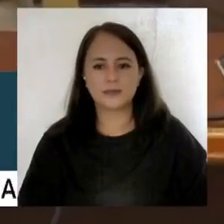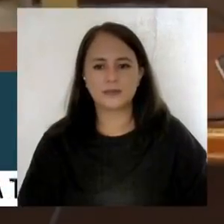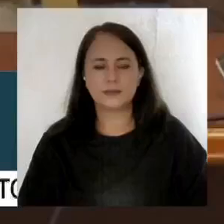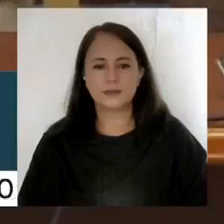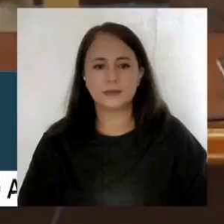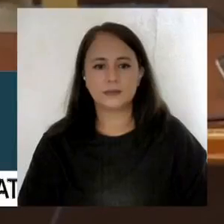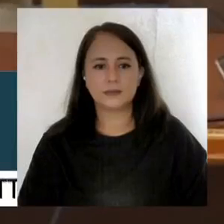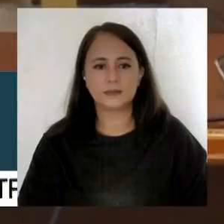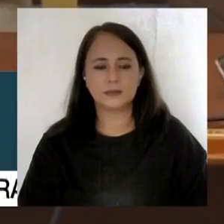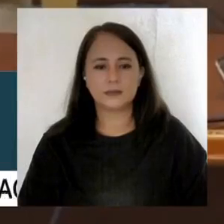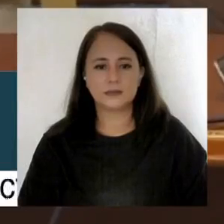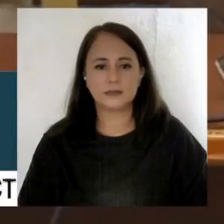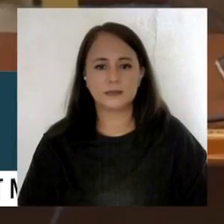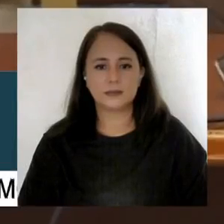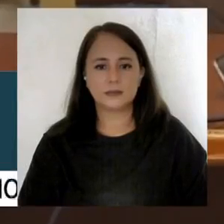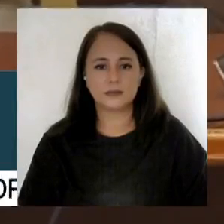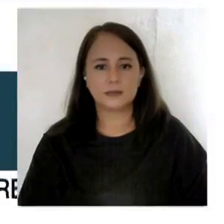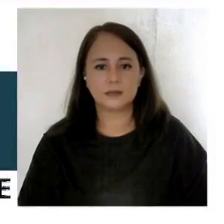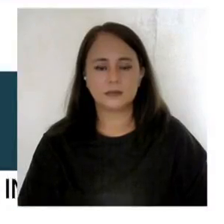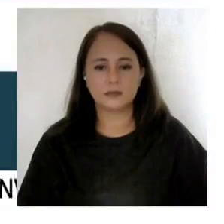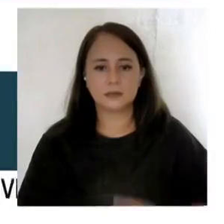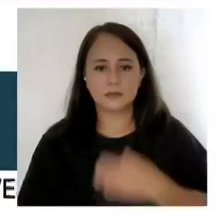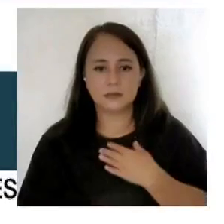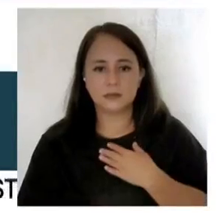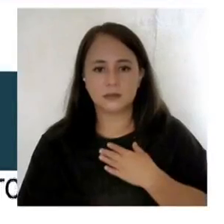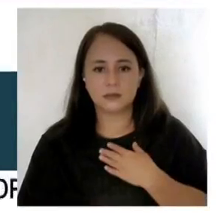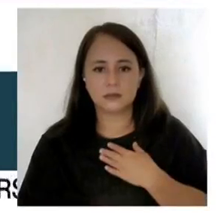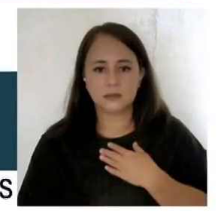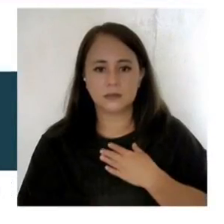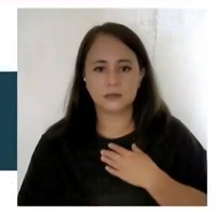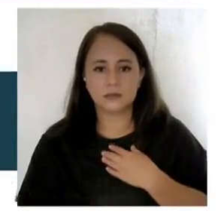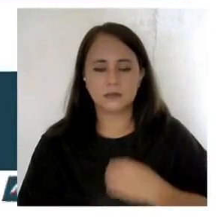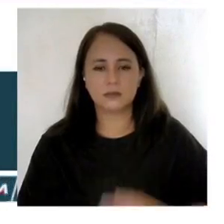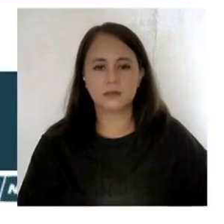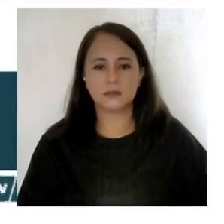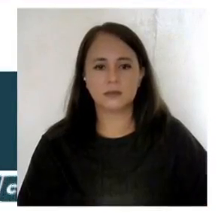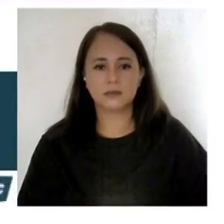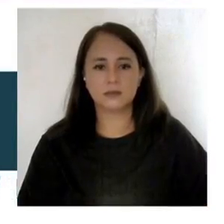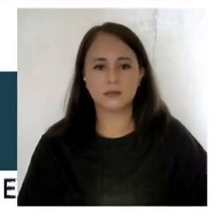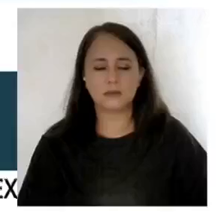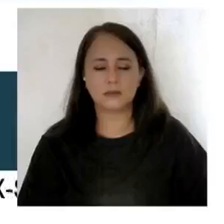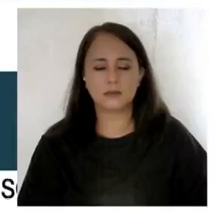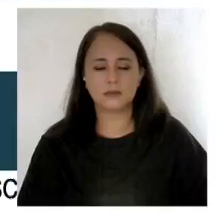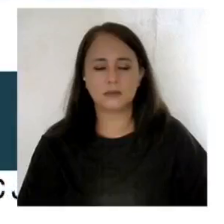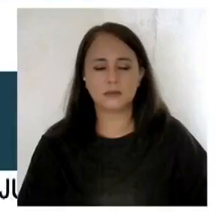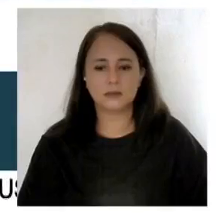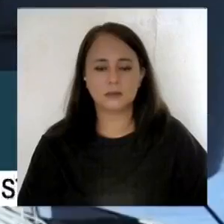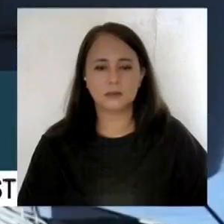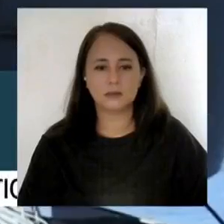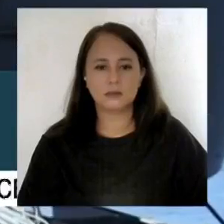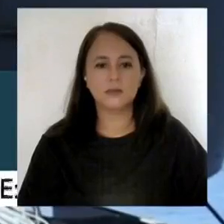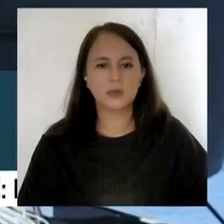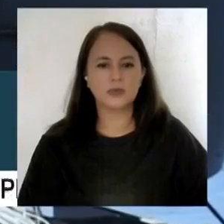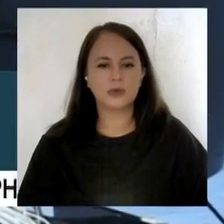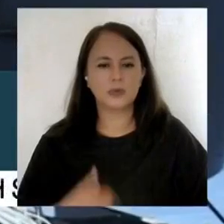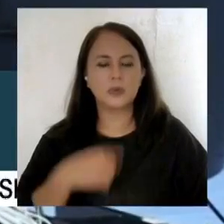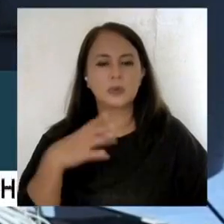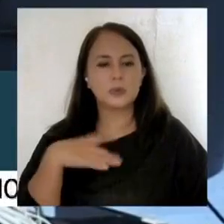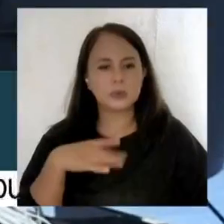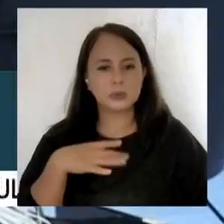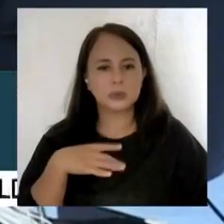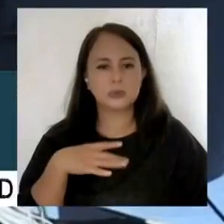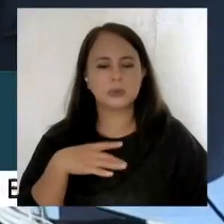so there's a next hearing at the Senate? We are waiting, and hopefully it will be very